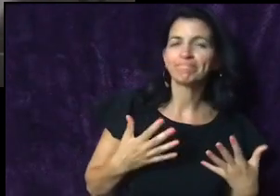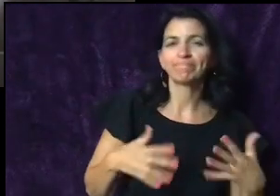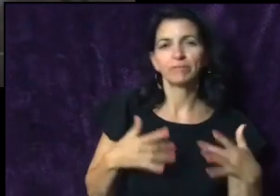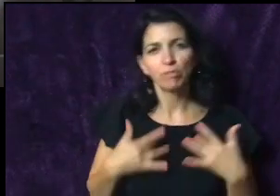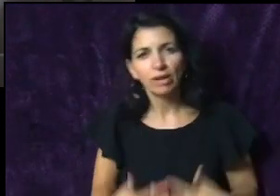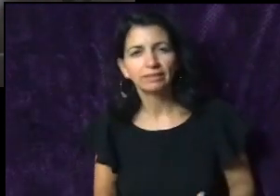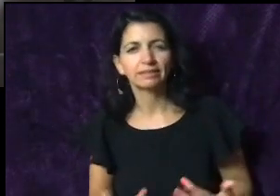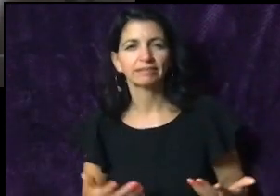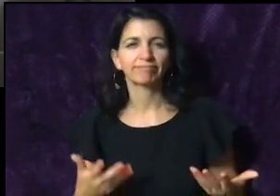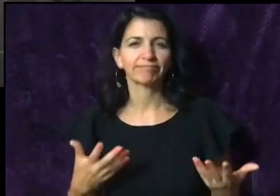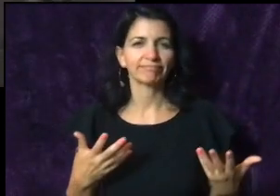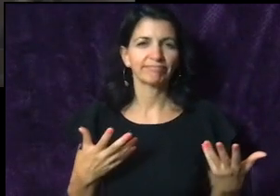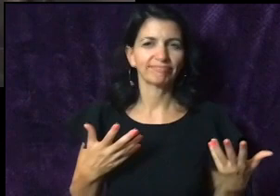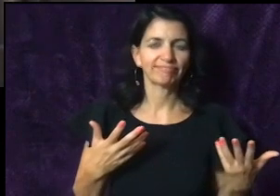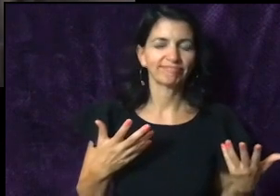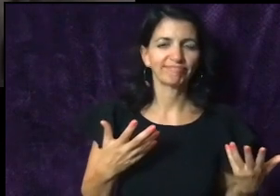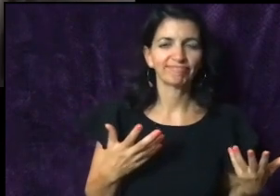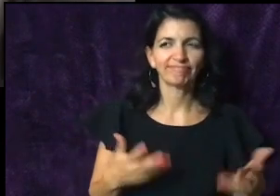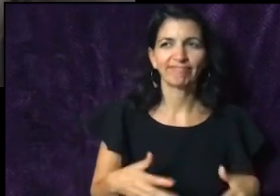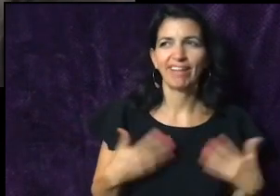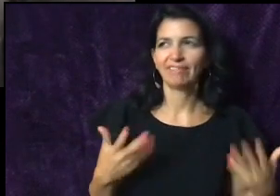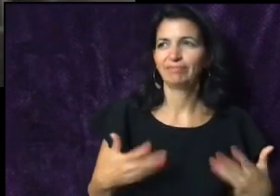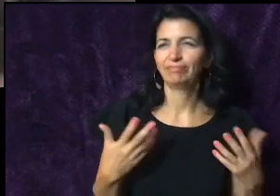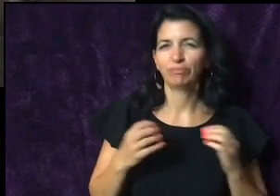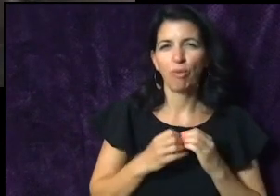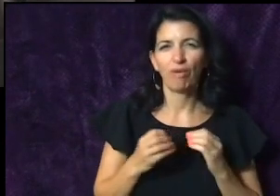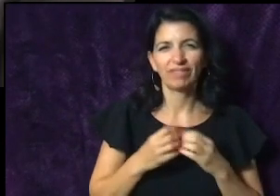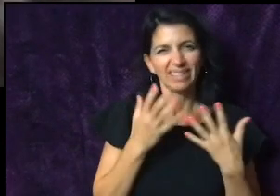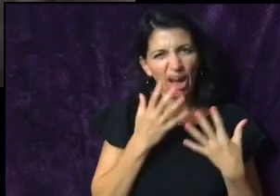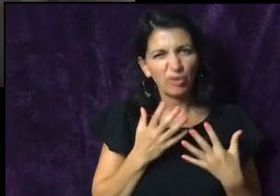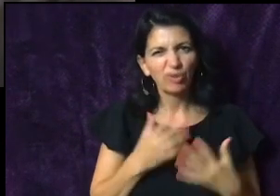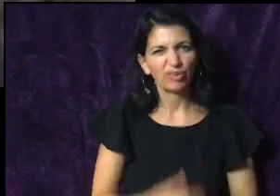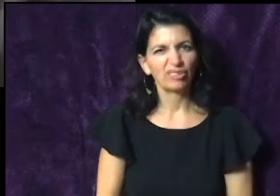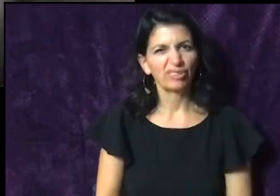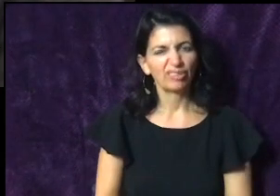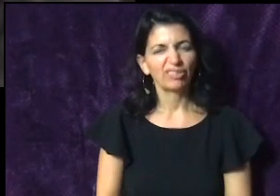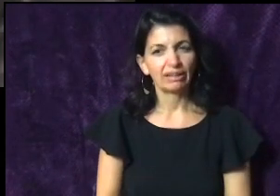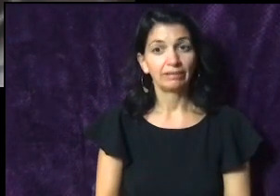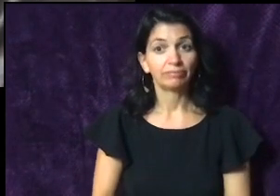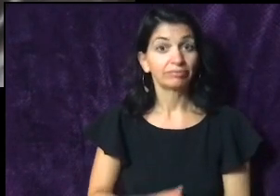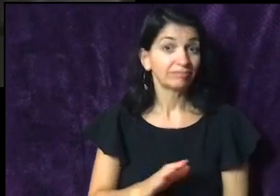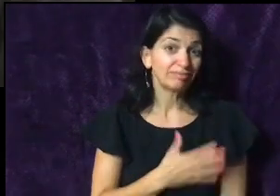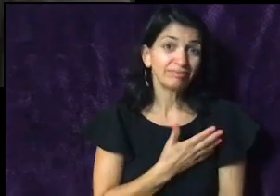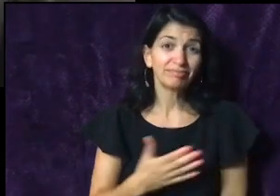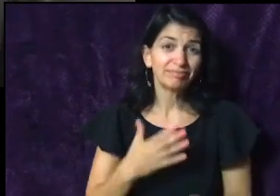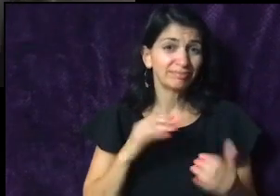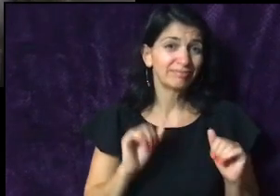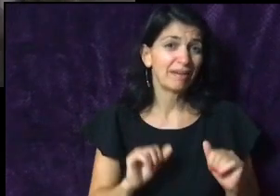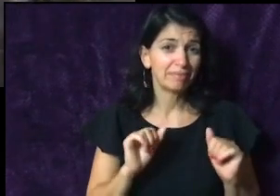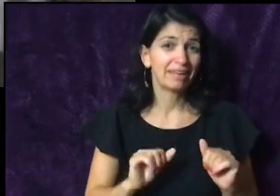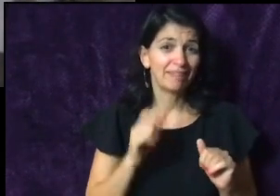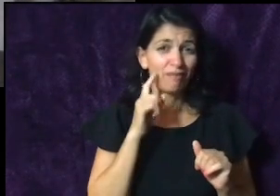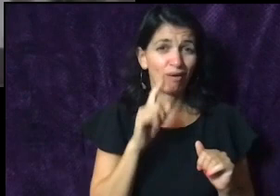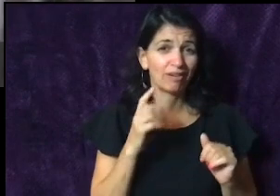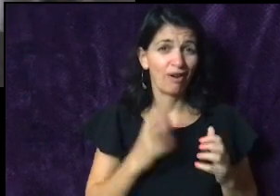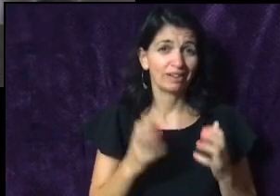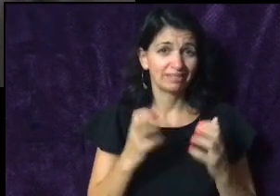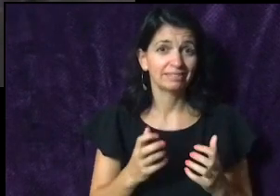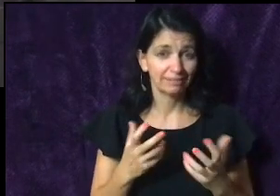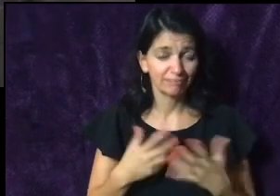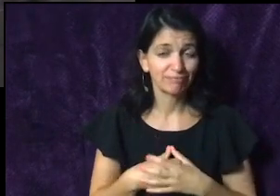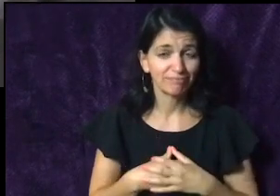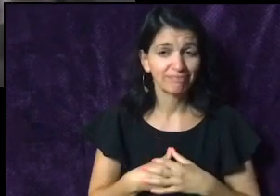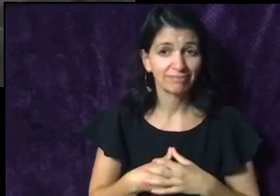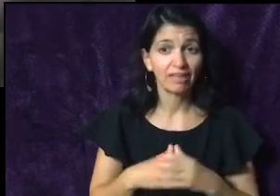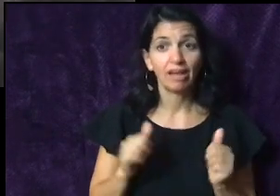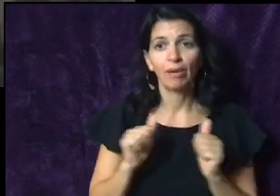sad or sort of depressing, or sort of more of a downer, the music can be for an audience.